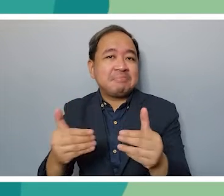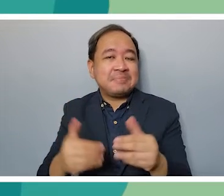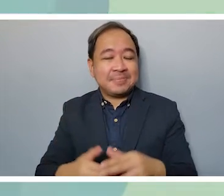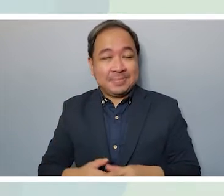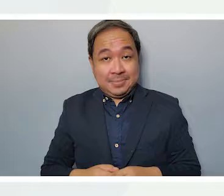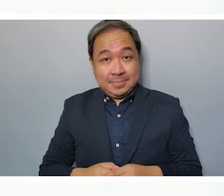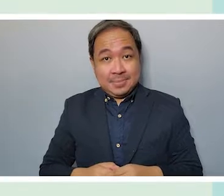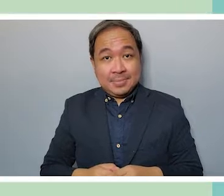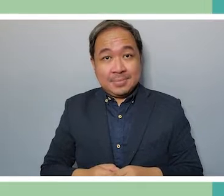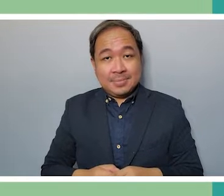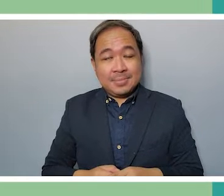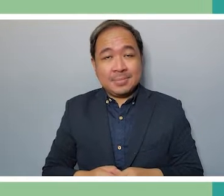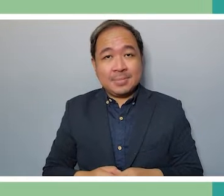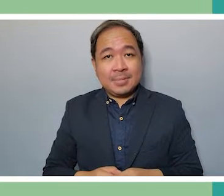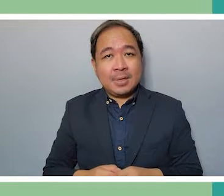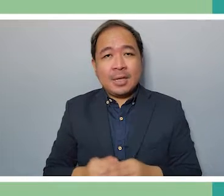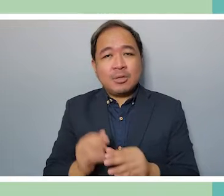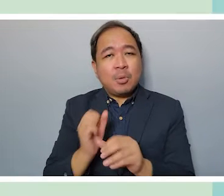let's begin.